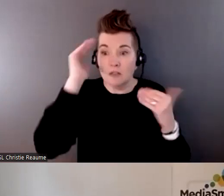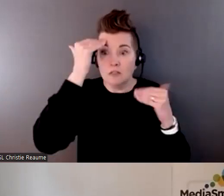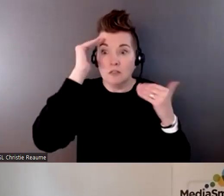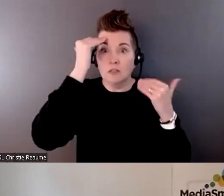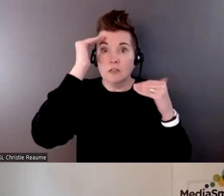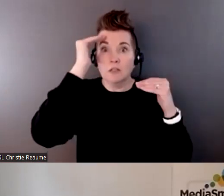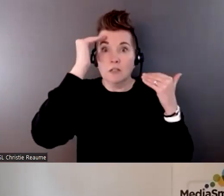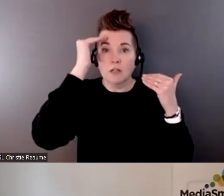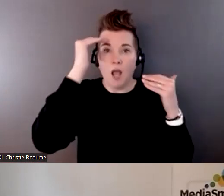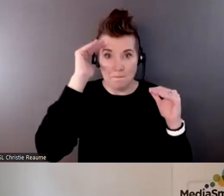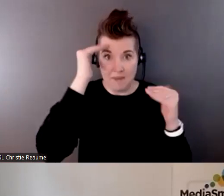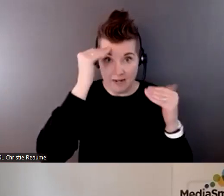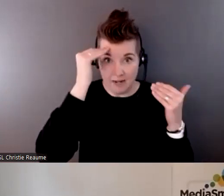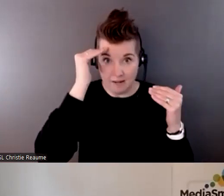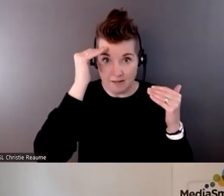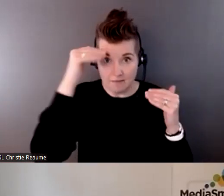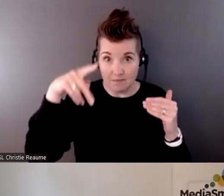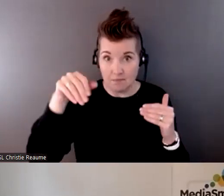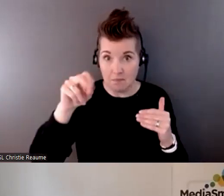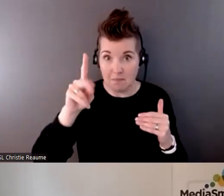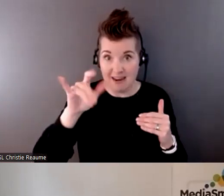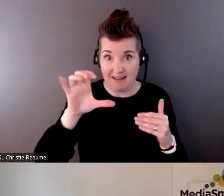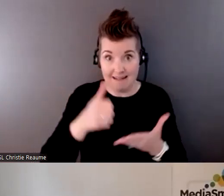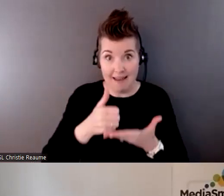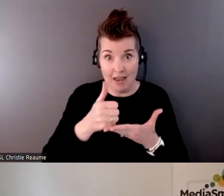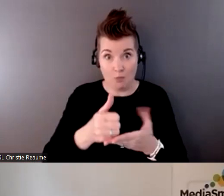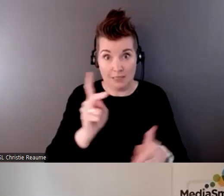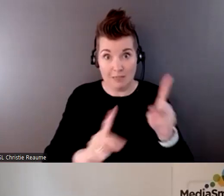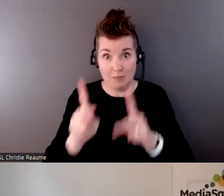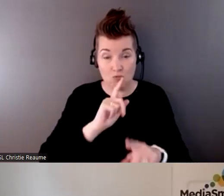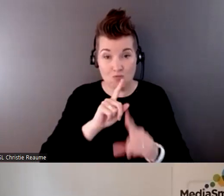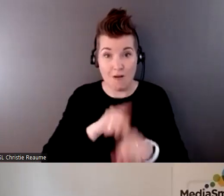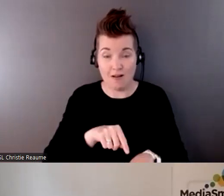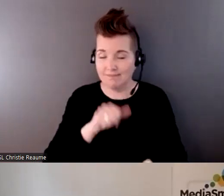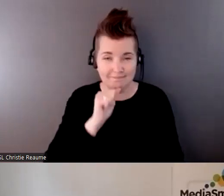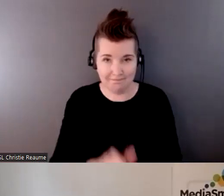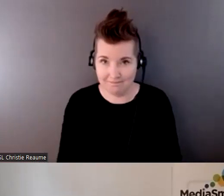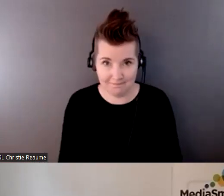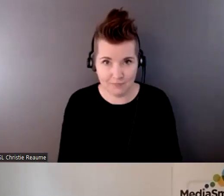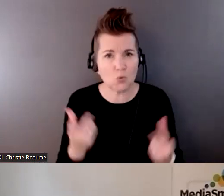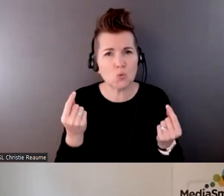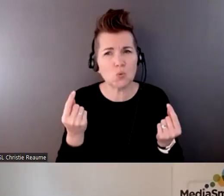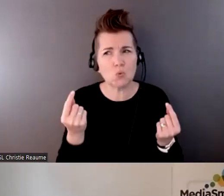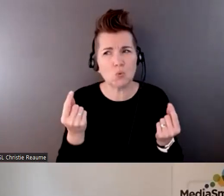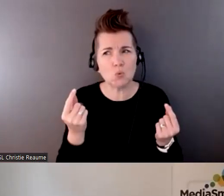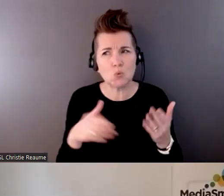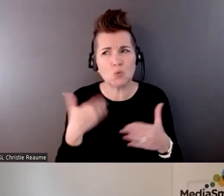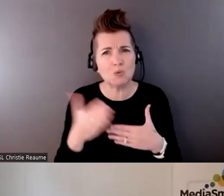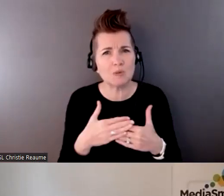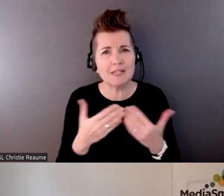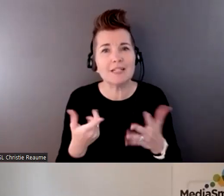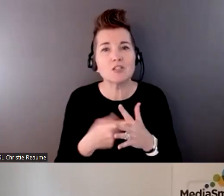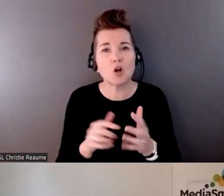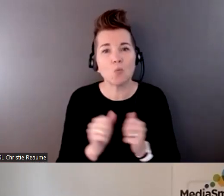nobody's friends when it comes to reacting do let's start with Cara